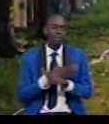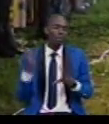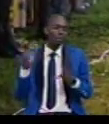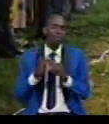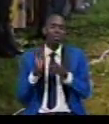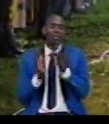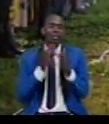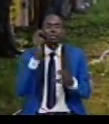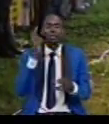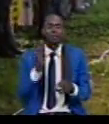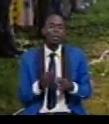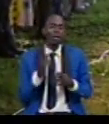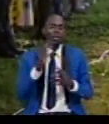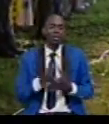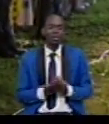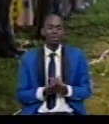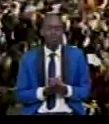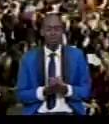Jesus' name.